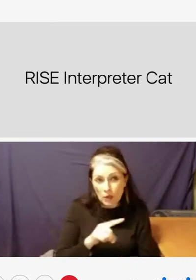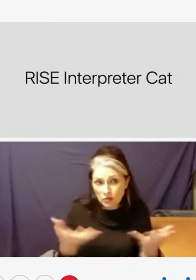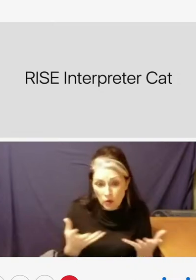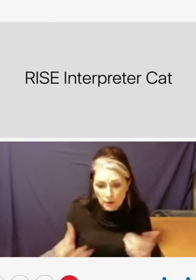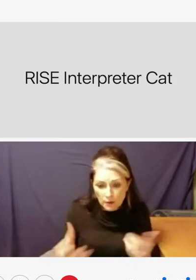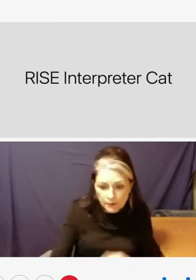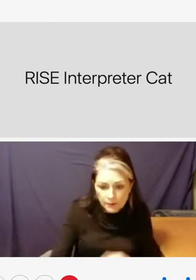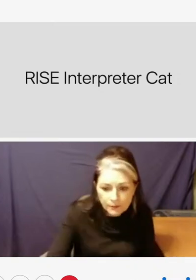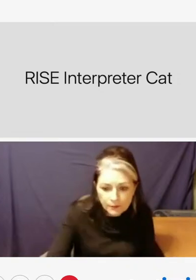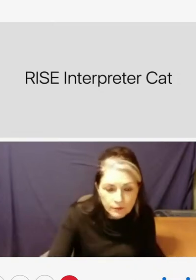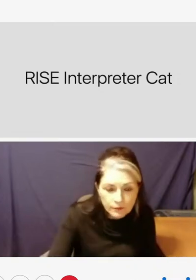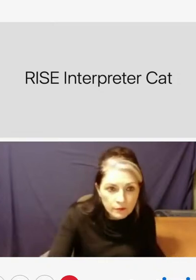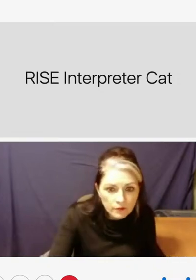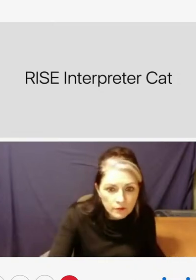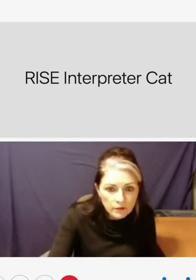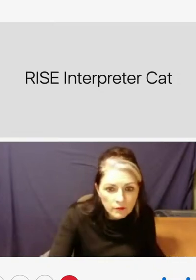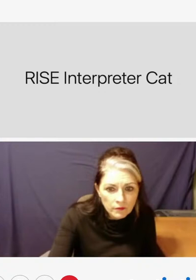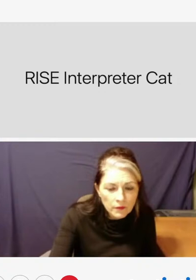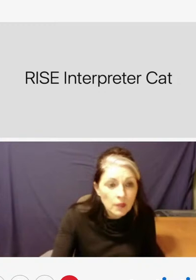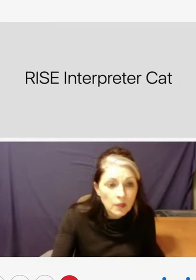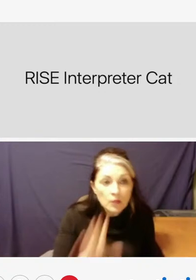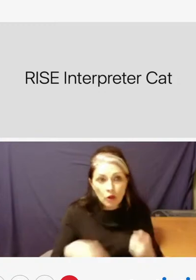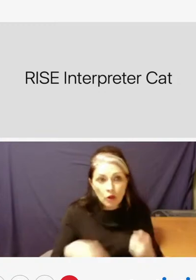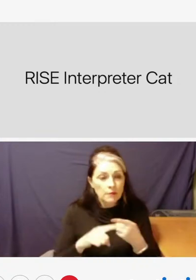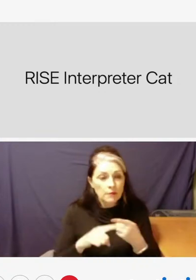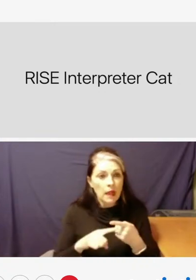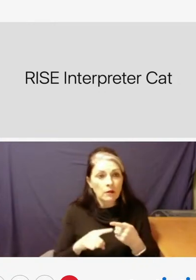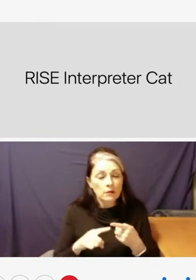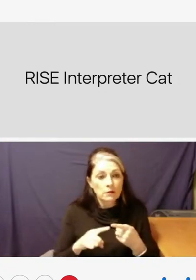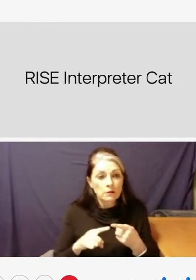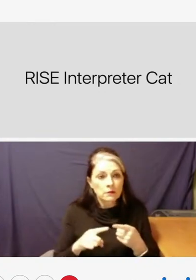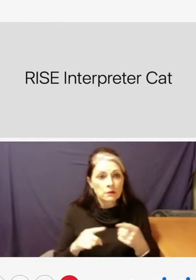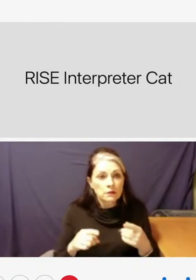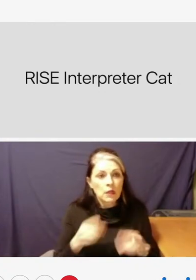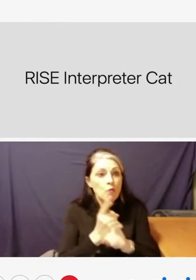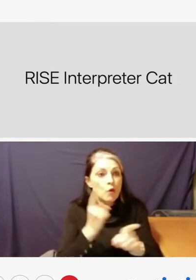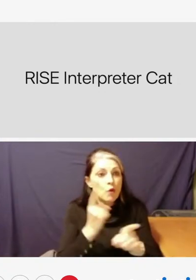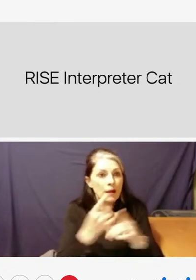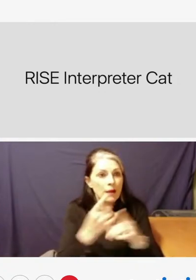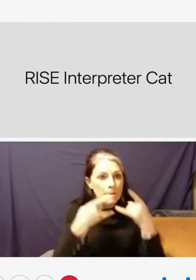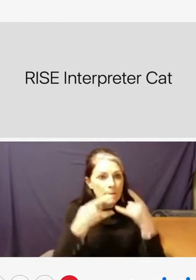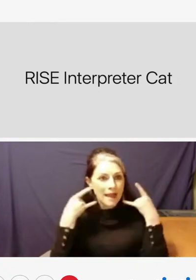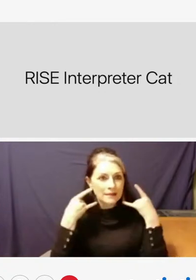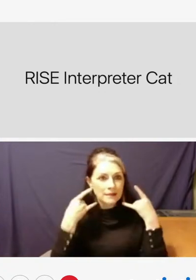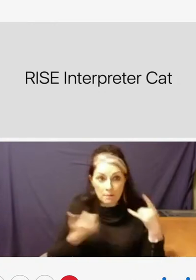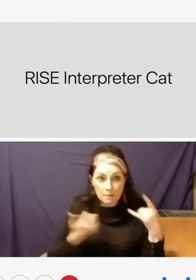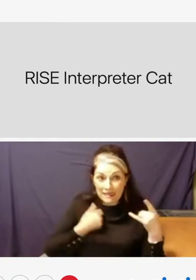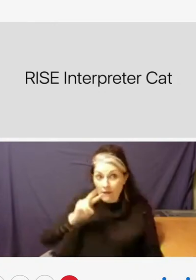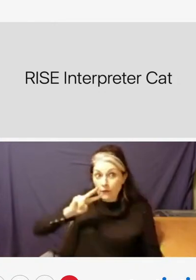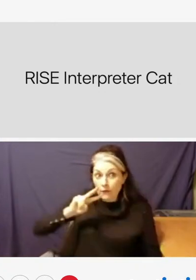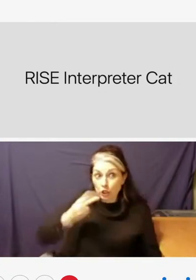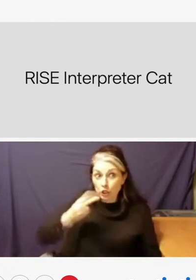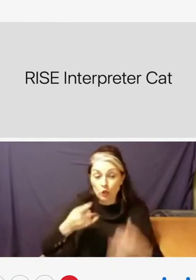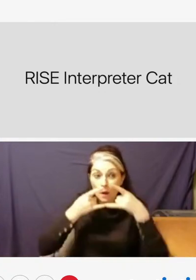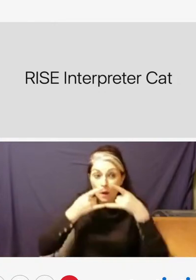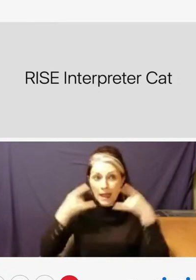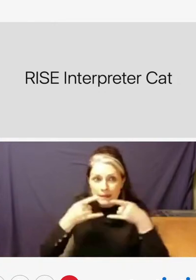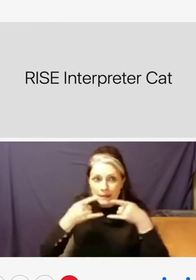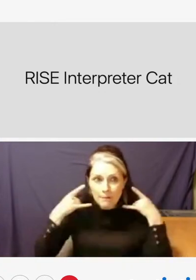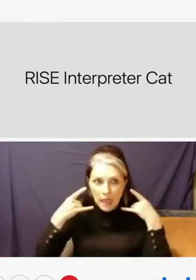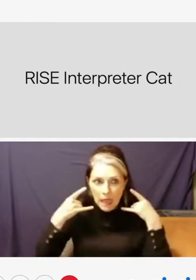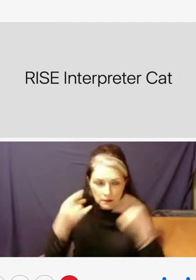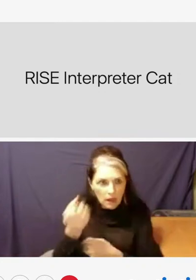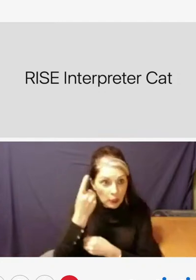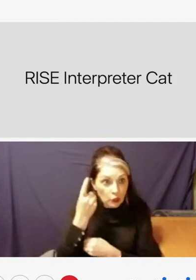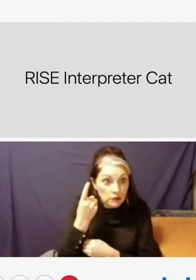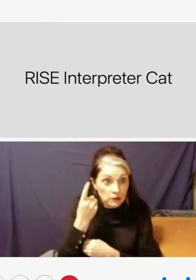about uh wearing an appropriate mask okay like right now I'm double masking because I understand that they're